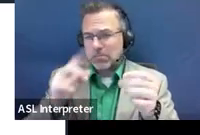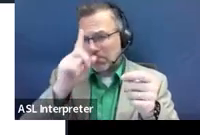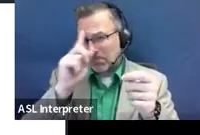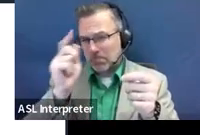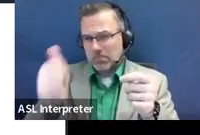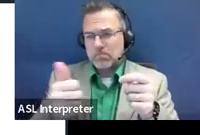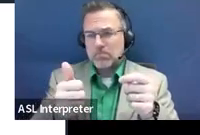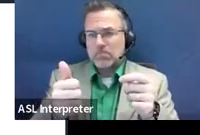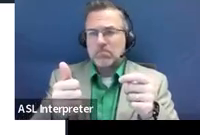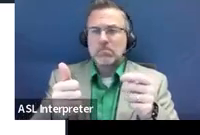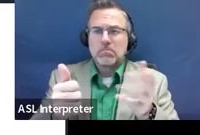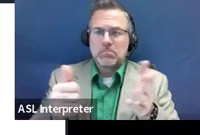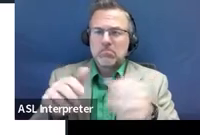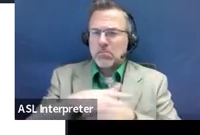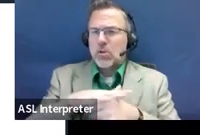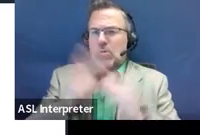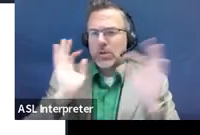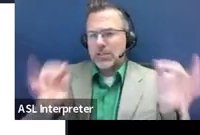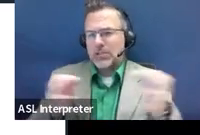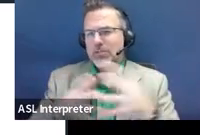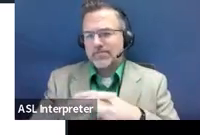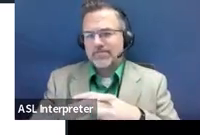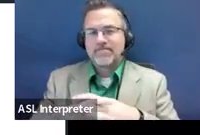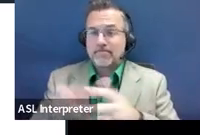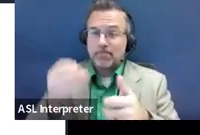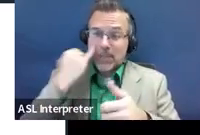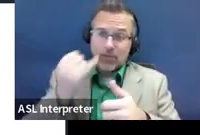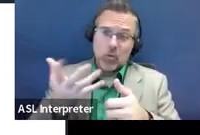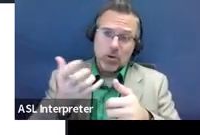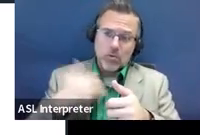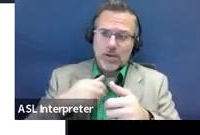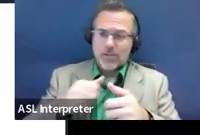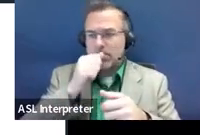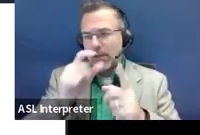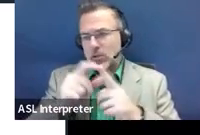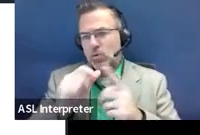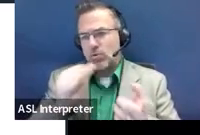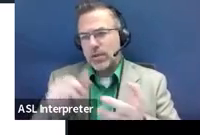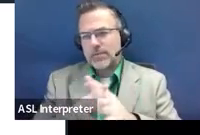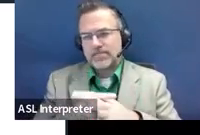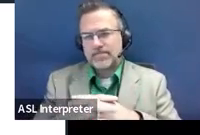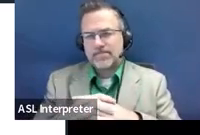your, that would be a local decision, whether you choose to do that.